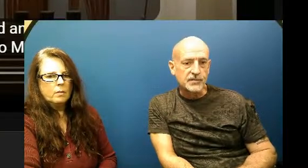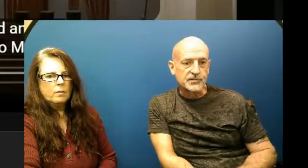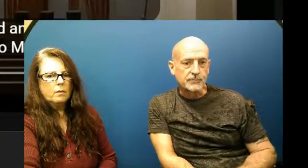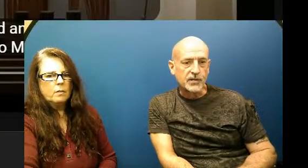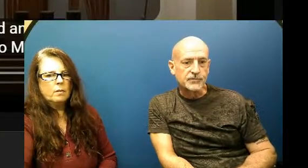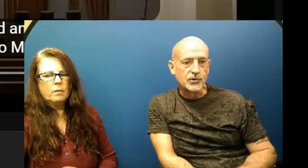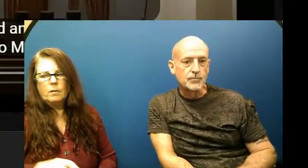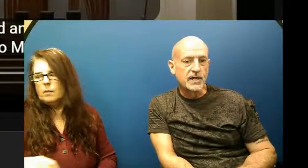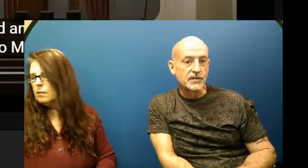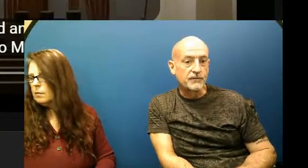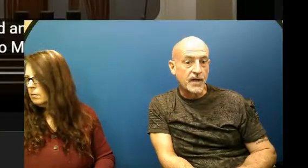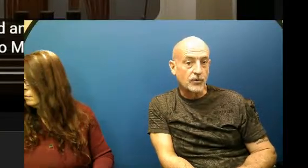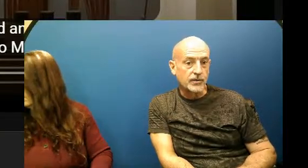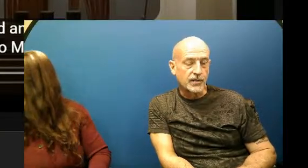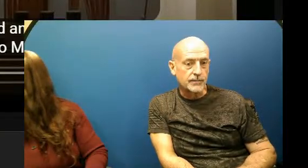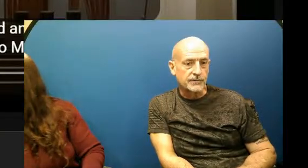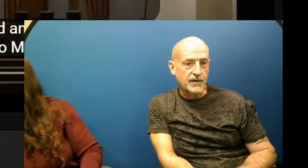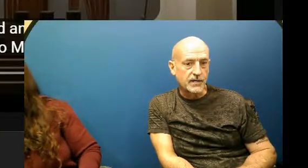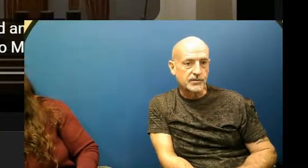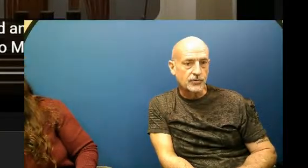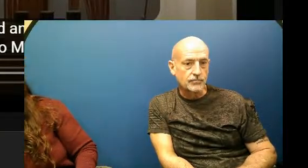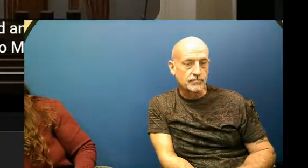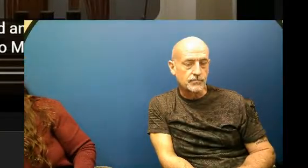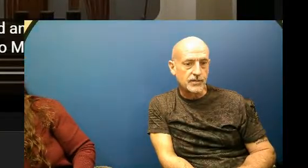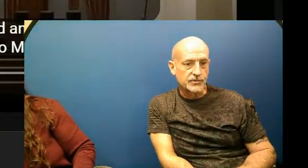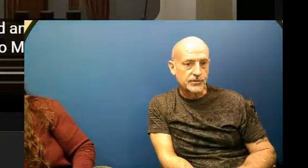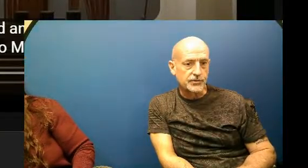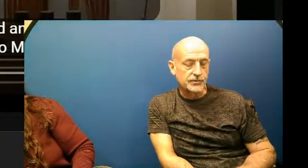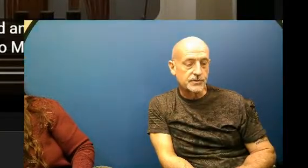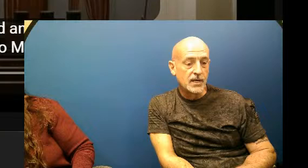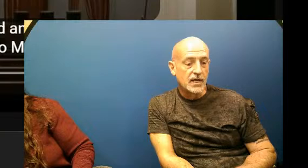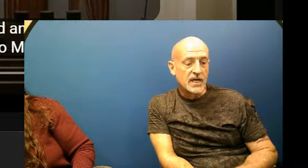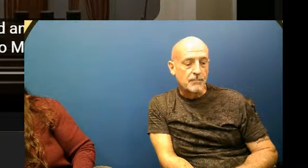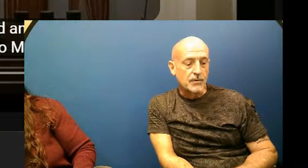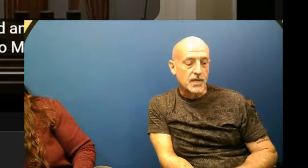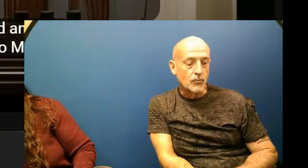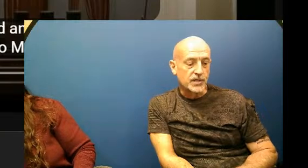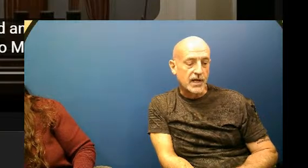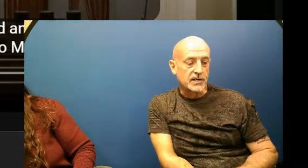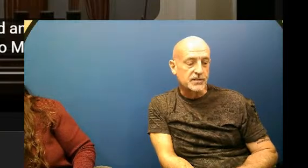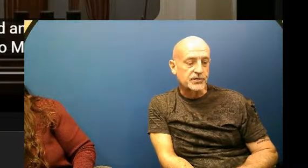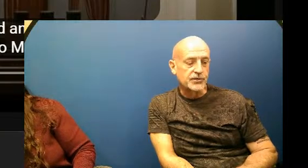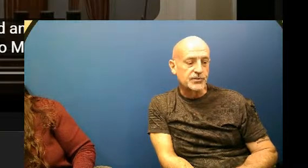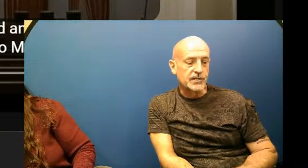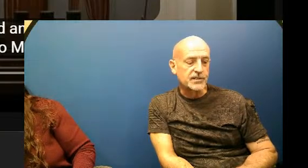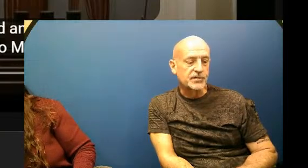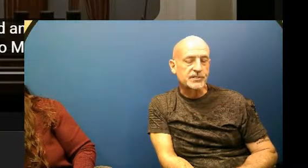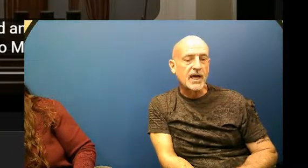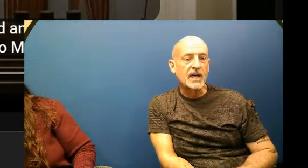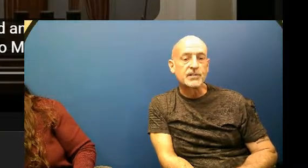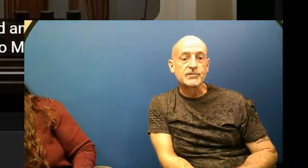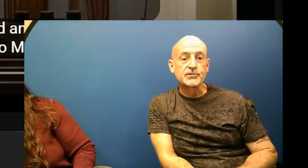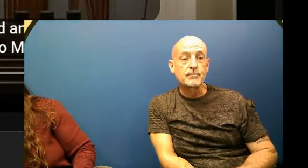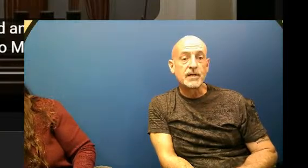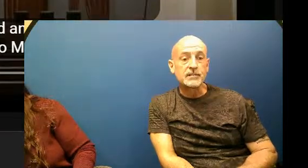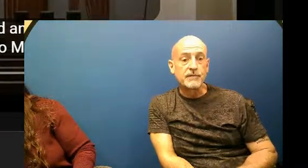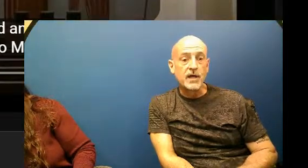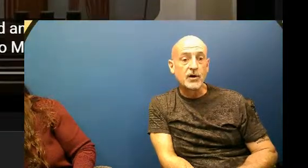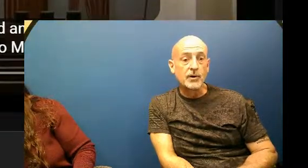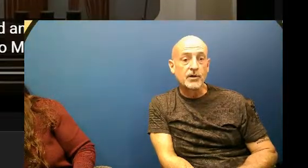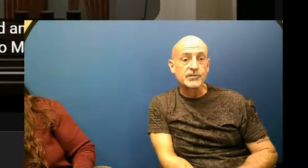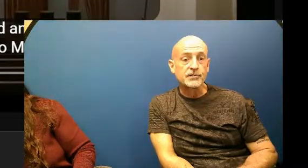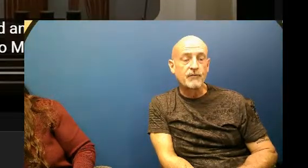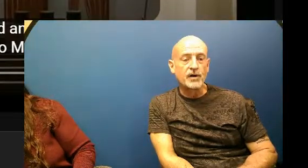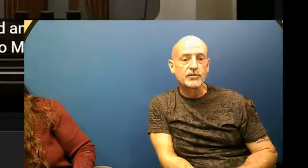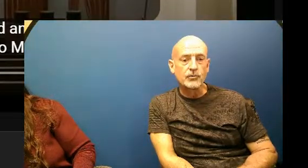have the concept of too big to fail when it comes to financial institutions. But then when an institution gets to the size that it's too big to